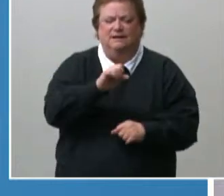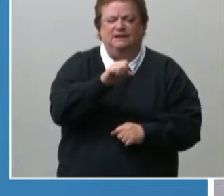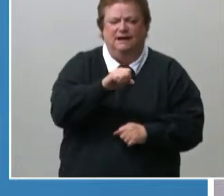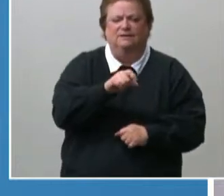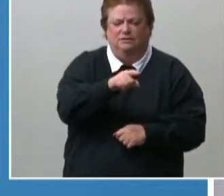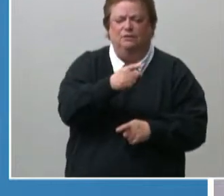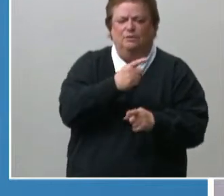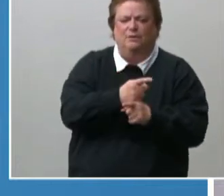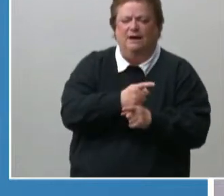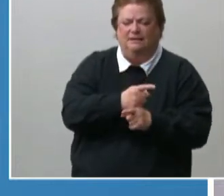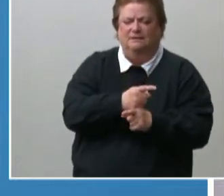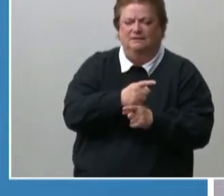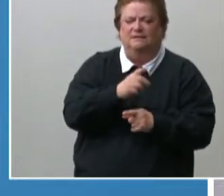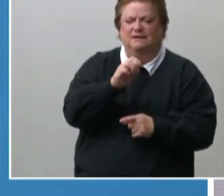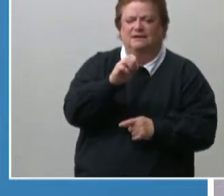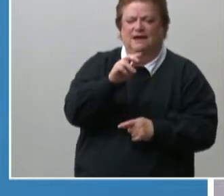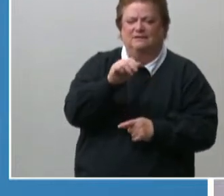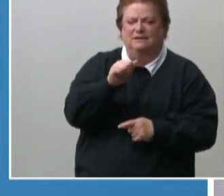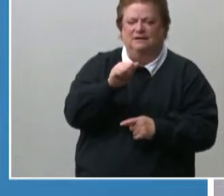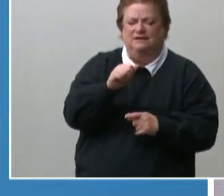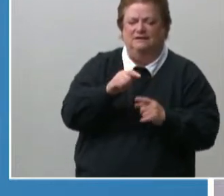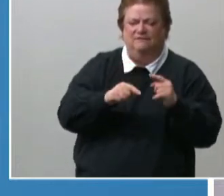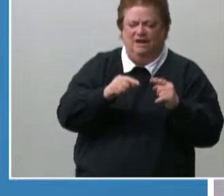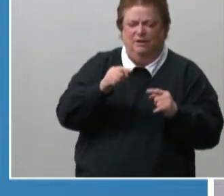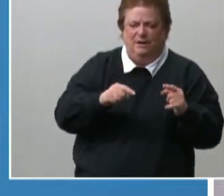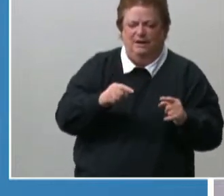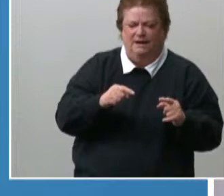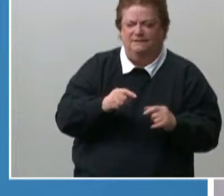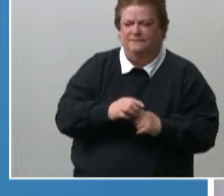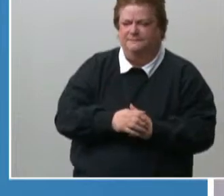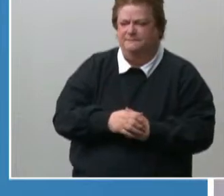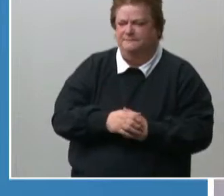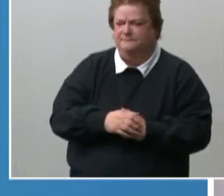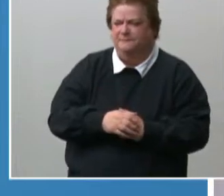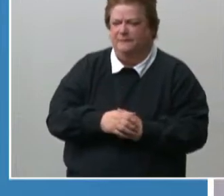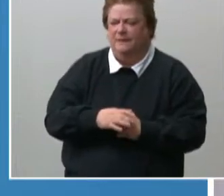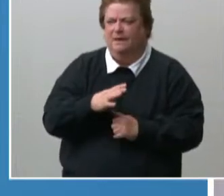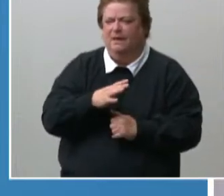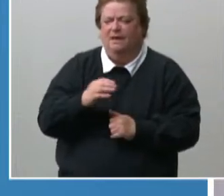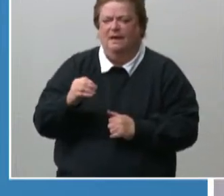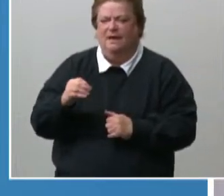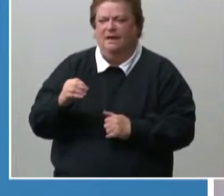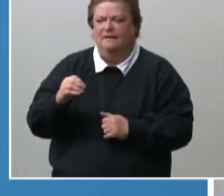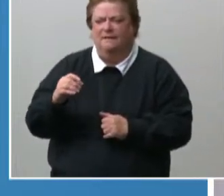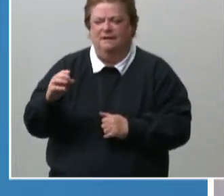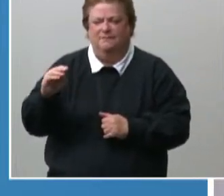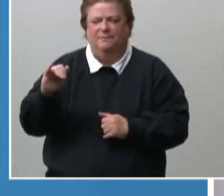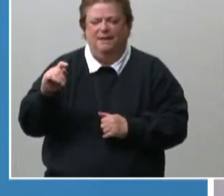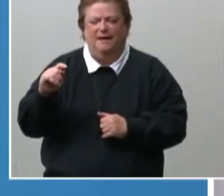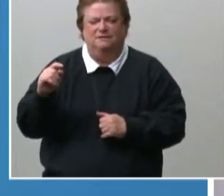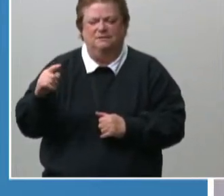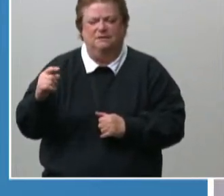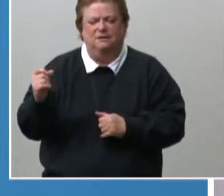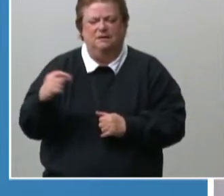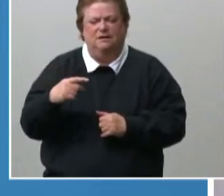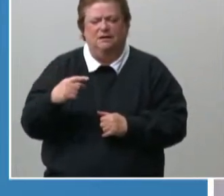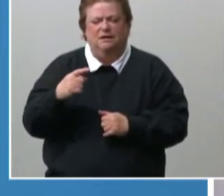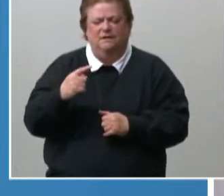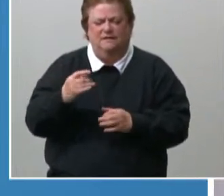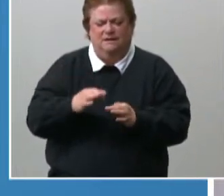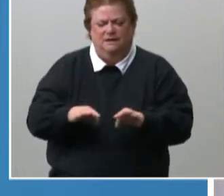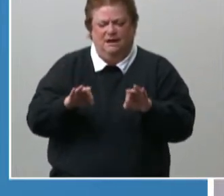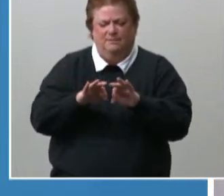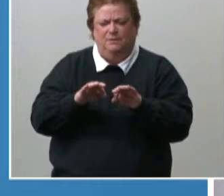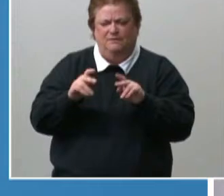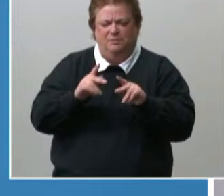Yeah, it is Delta. And then in terms of the significant numbers of vaccinated